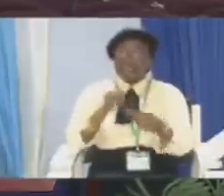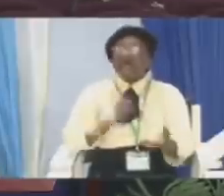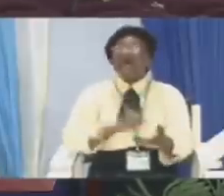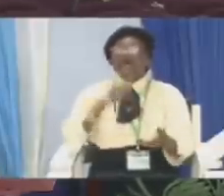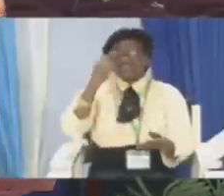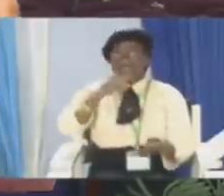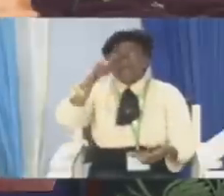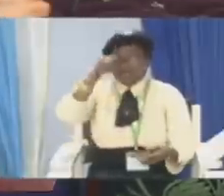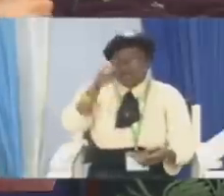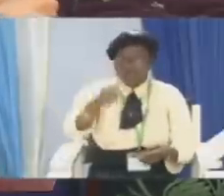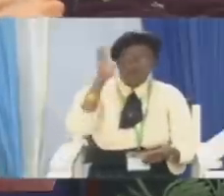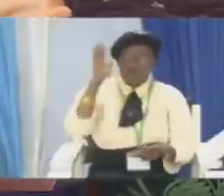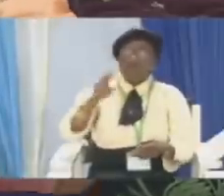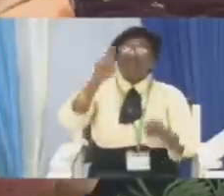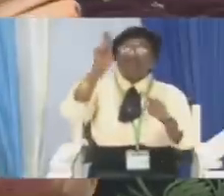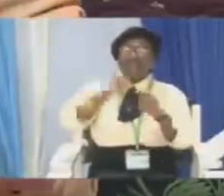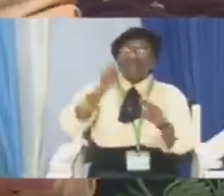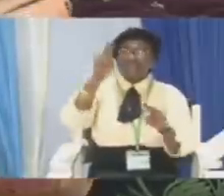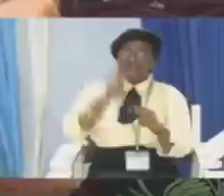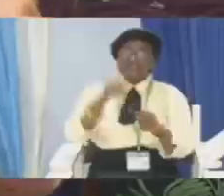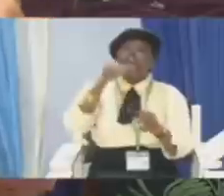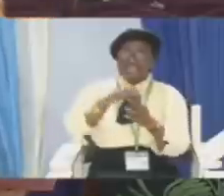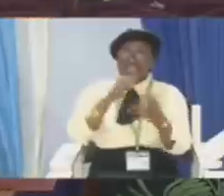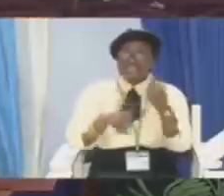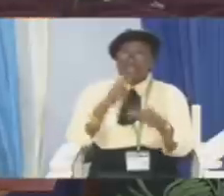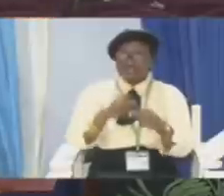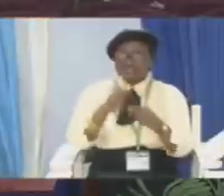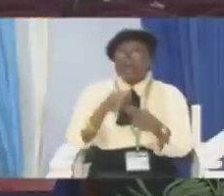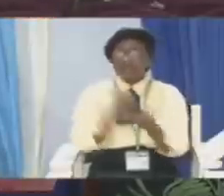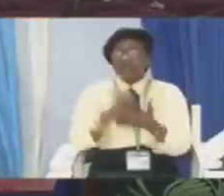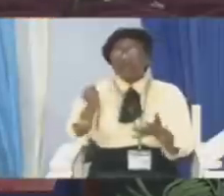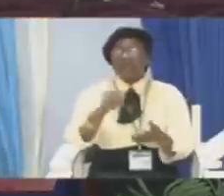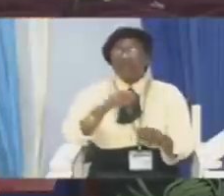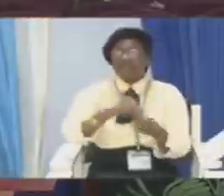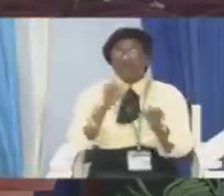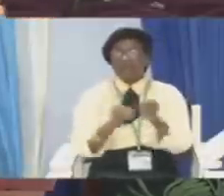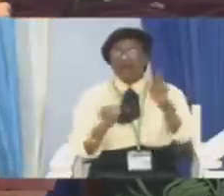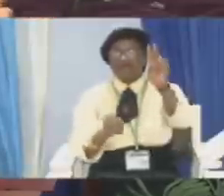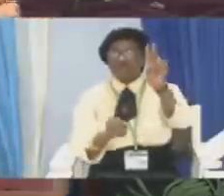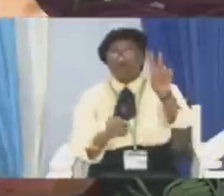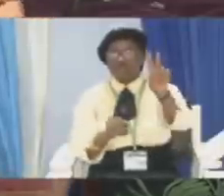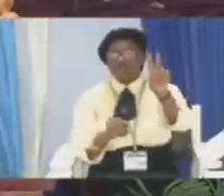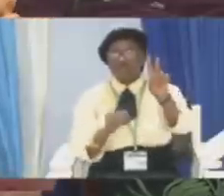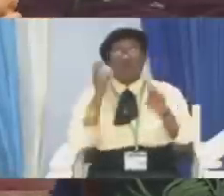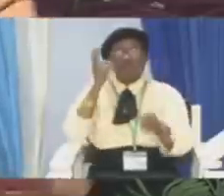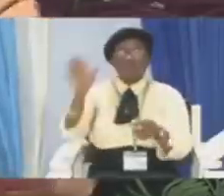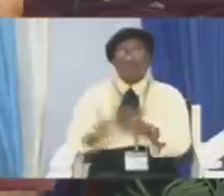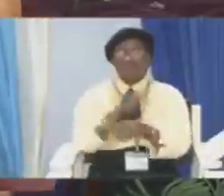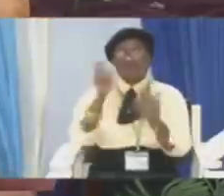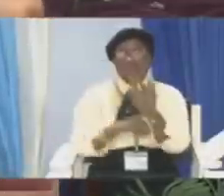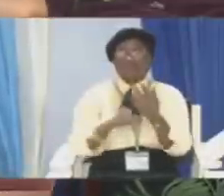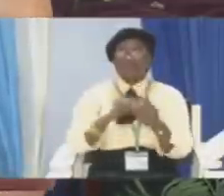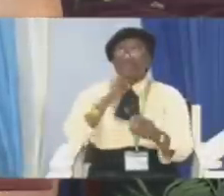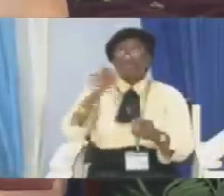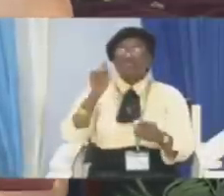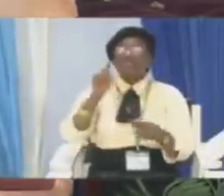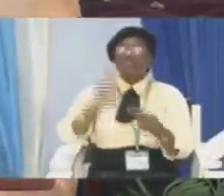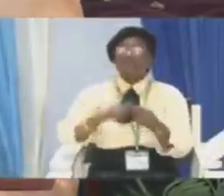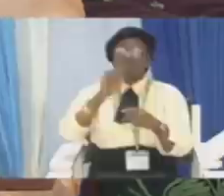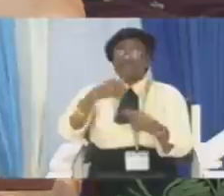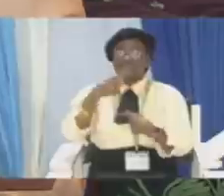will increase. And number two, fruitfulness is to be productive.